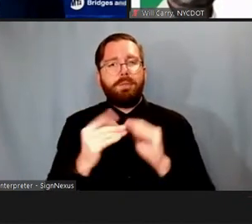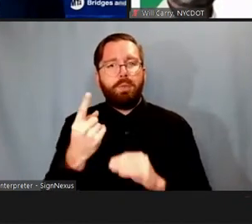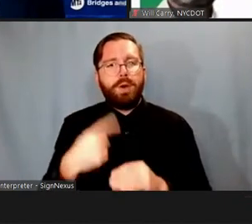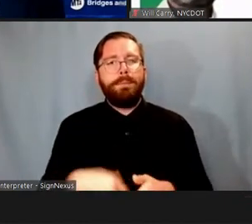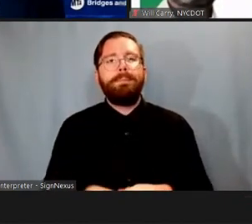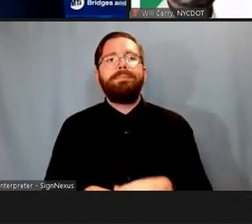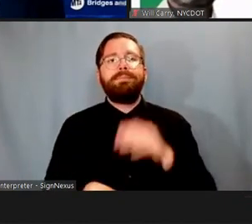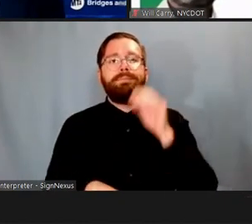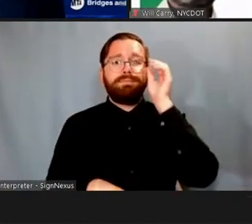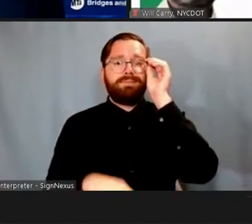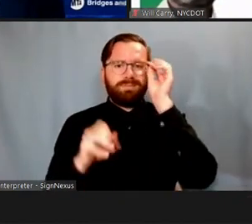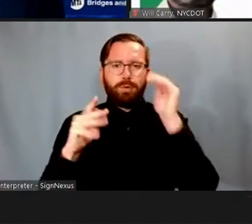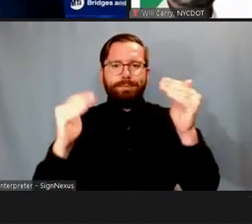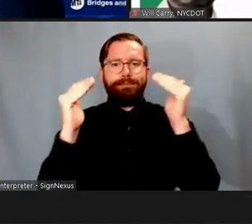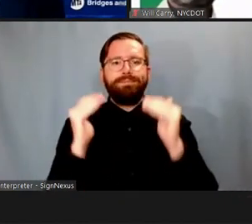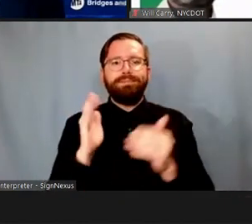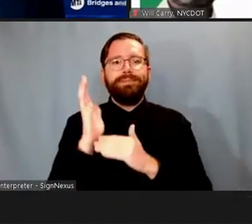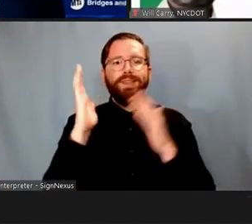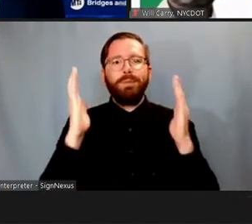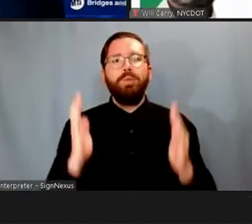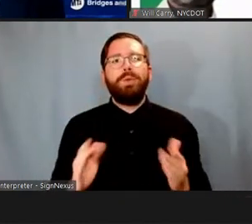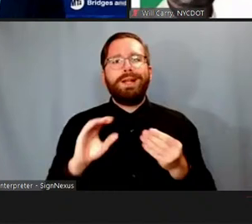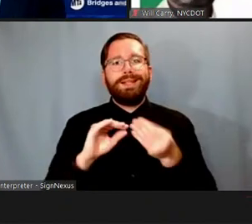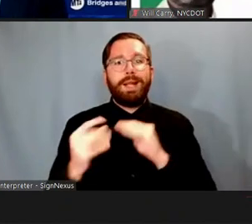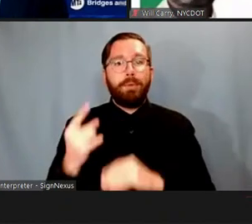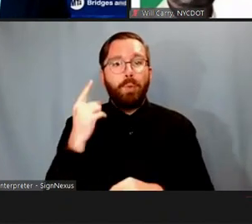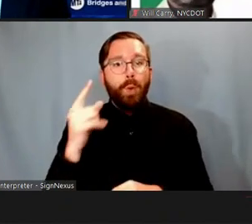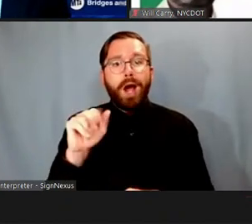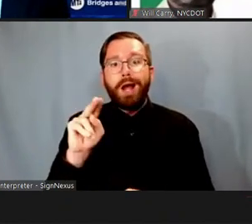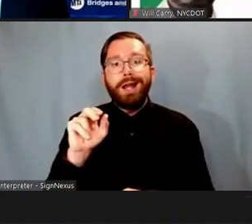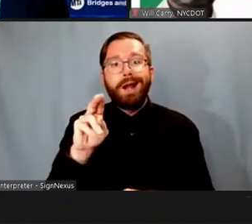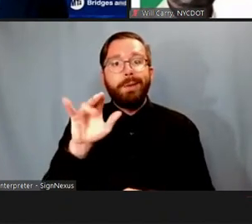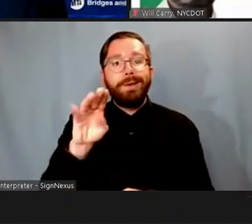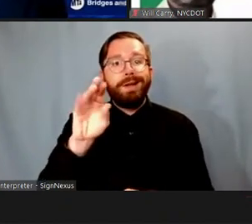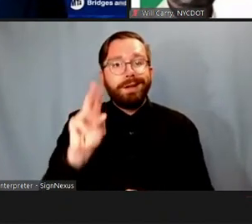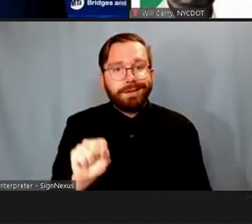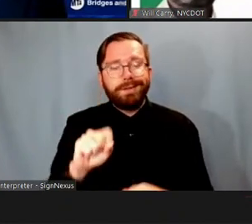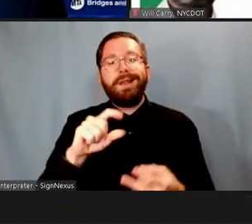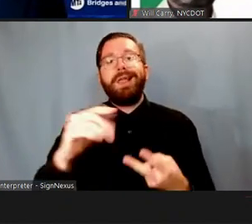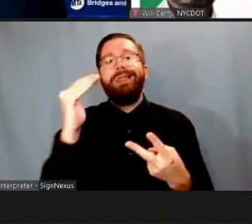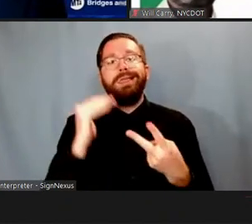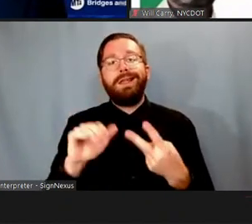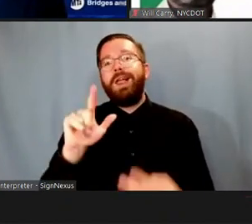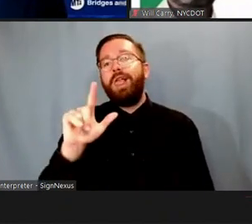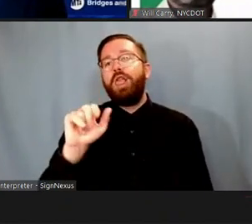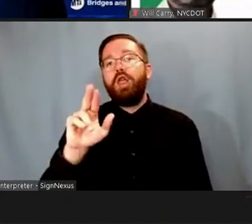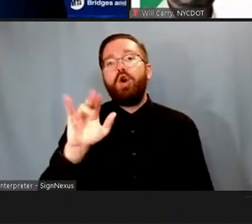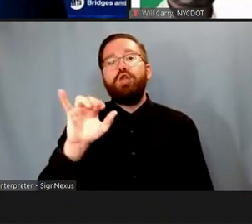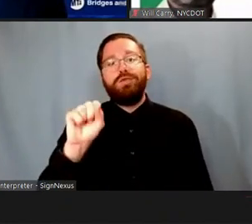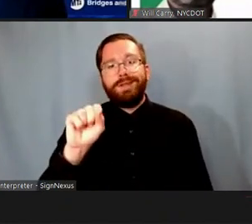our next speaker is anonymous speaker one followed by lourdes aquino